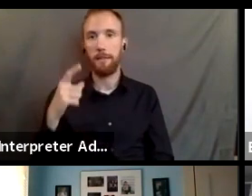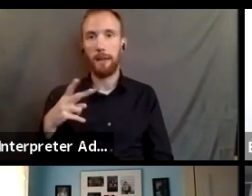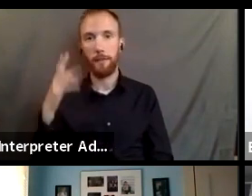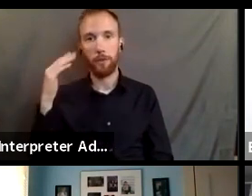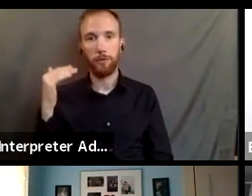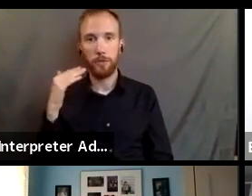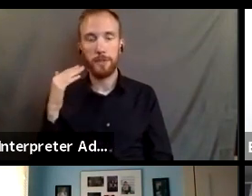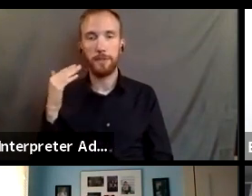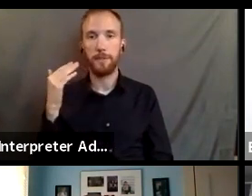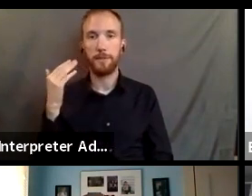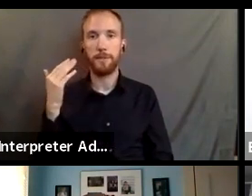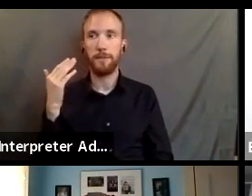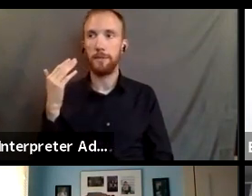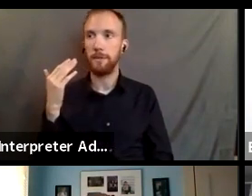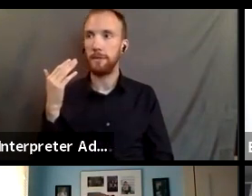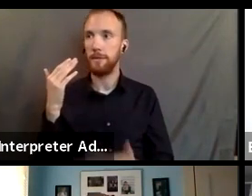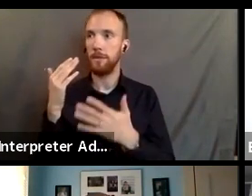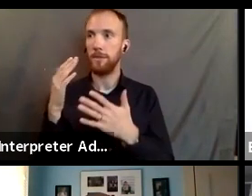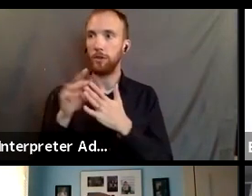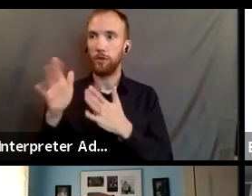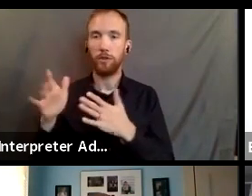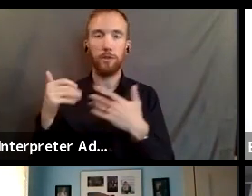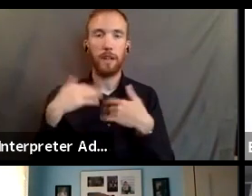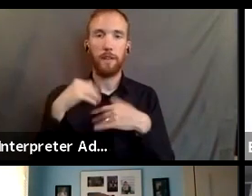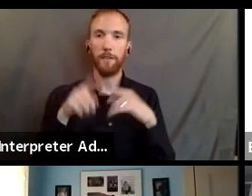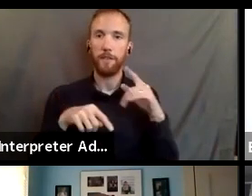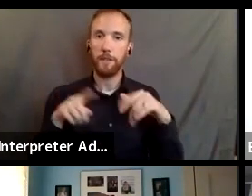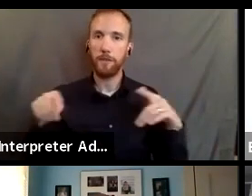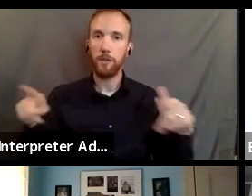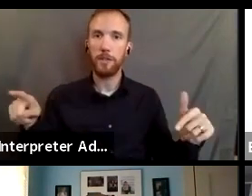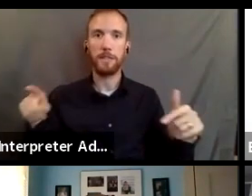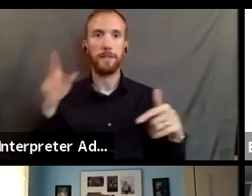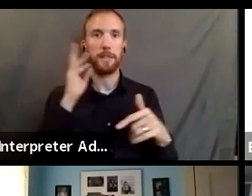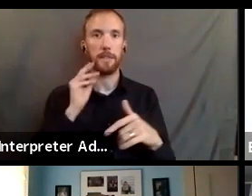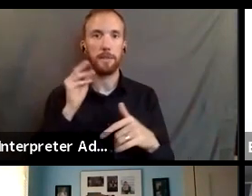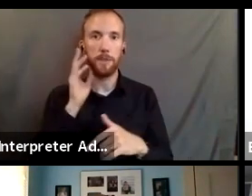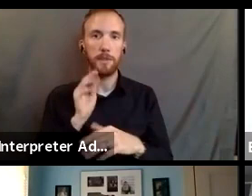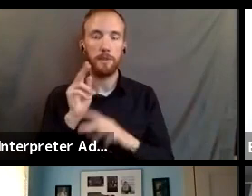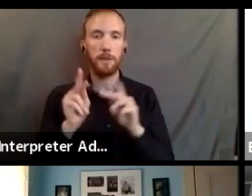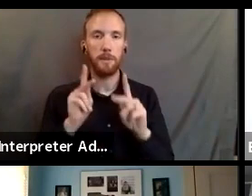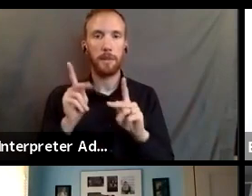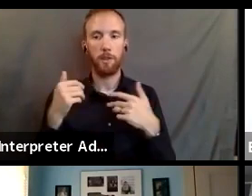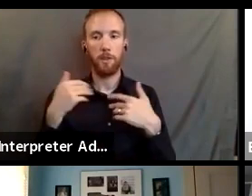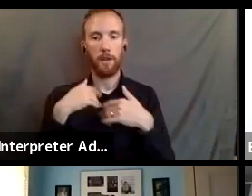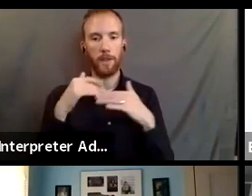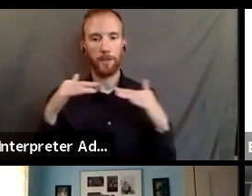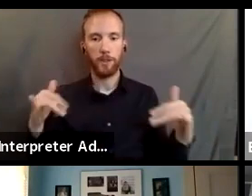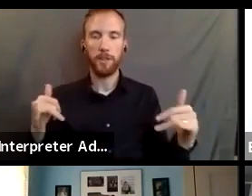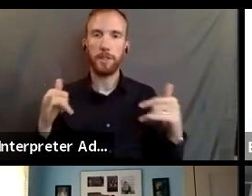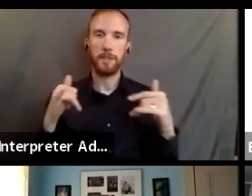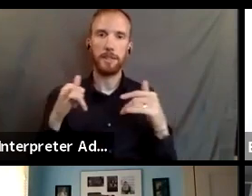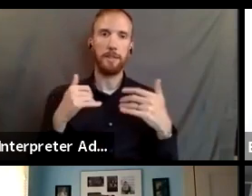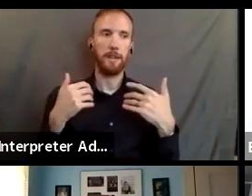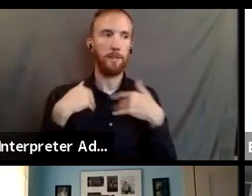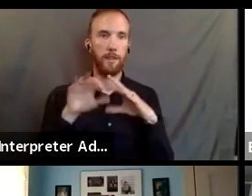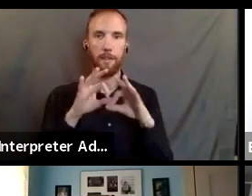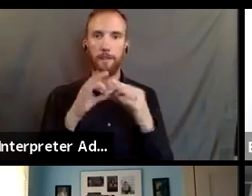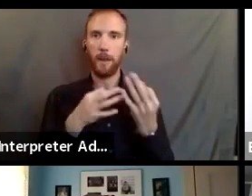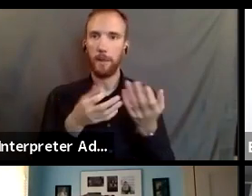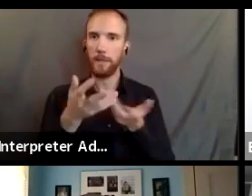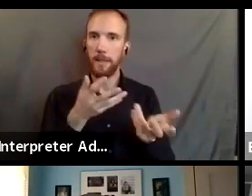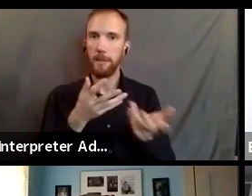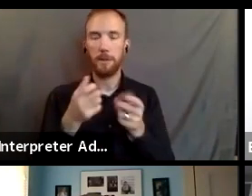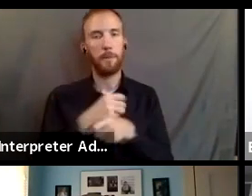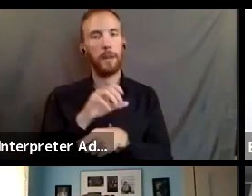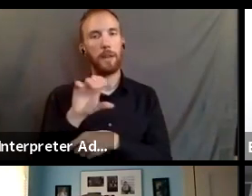families diversity cultures and differences this diversity combined with family engagement and amazing administration is what makes dogan ash a